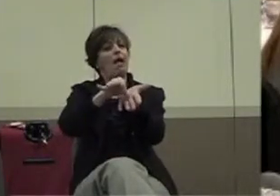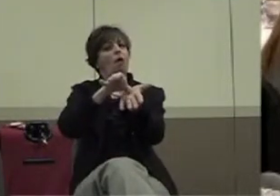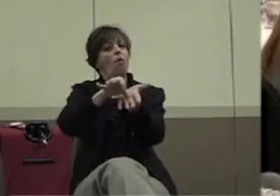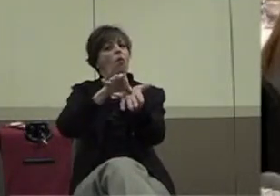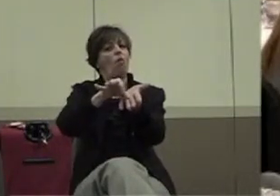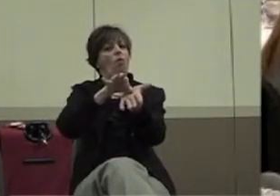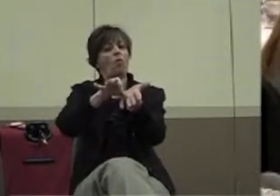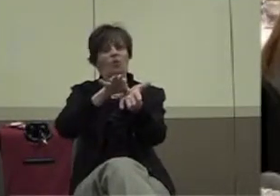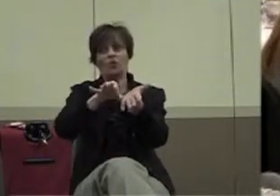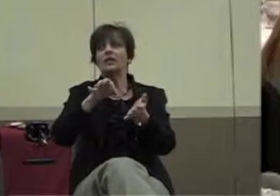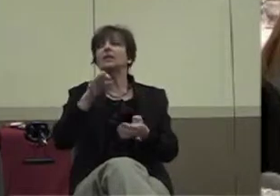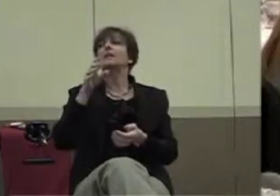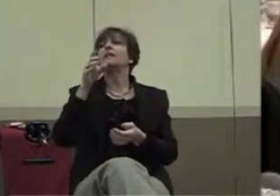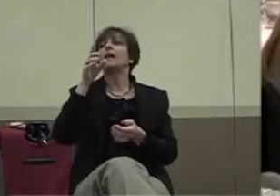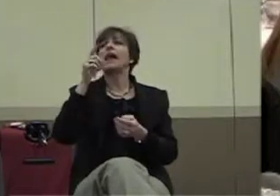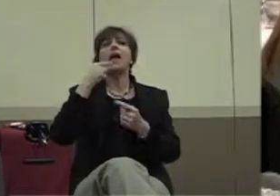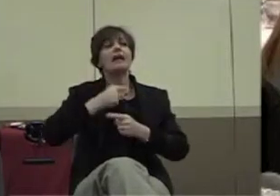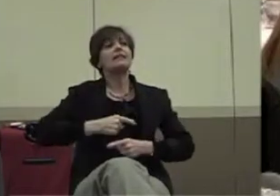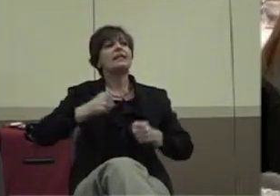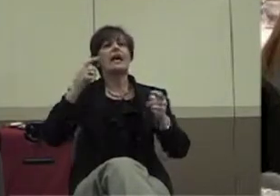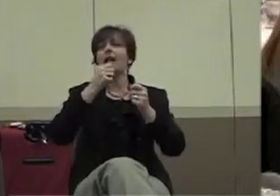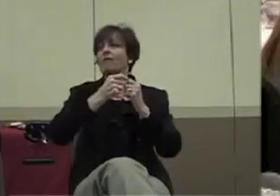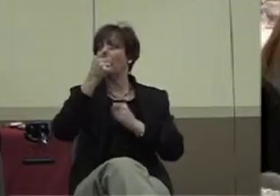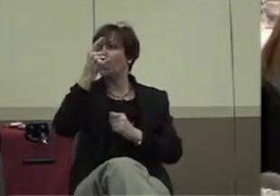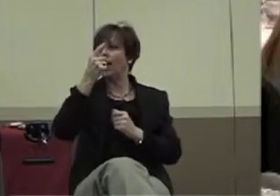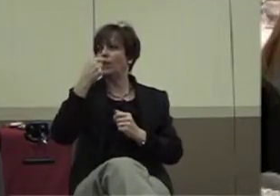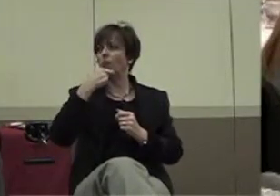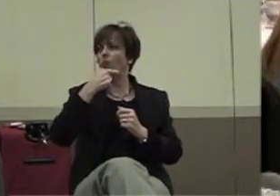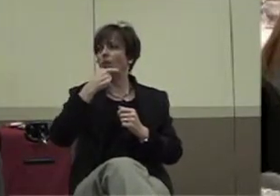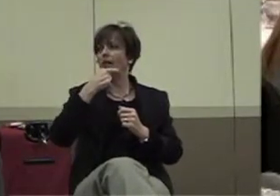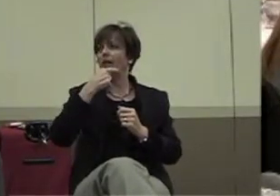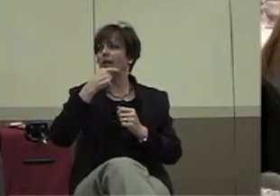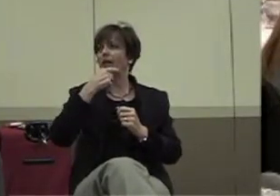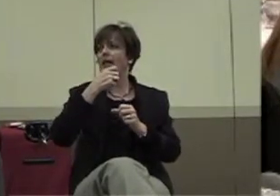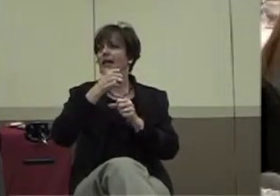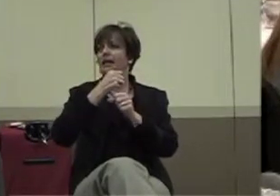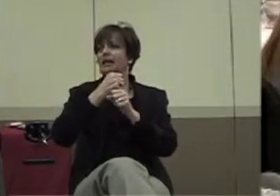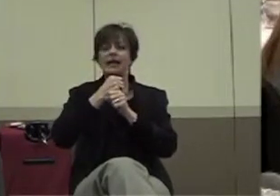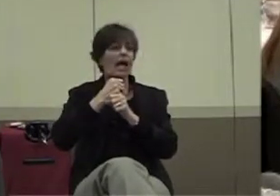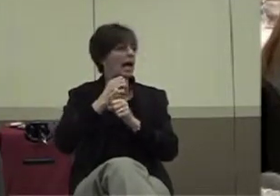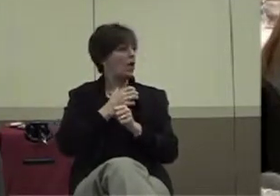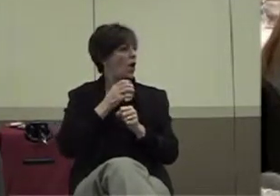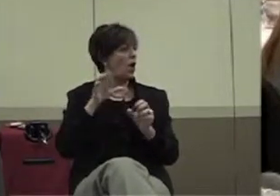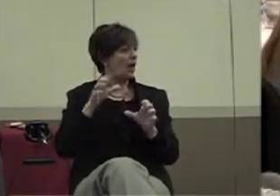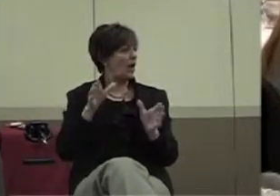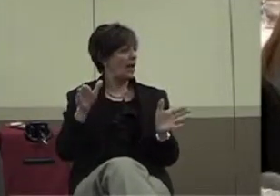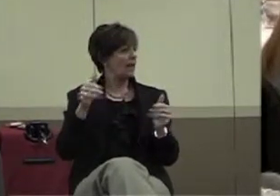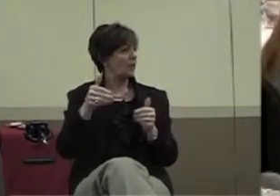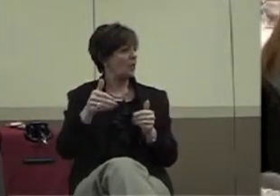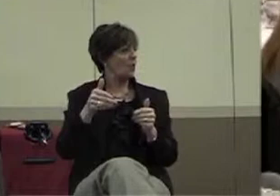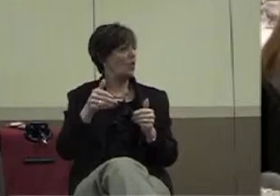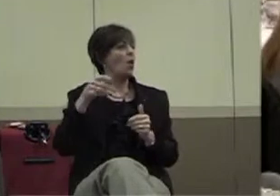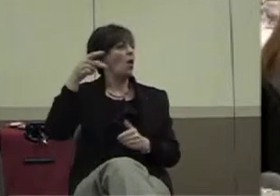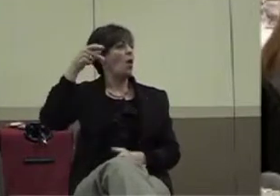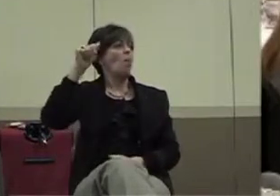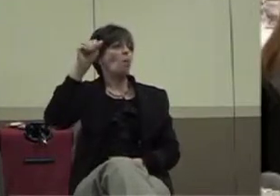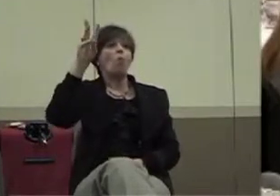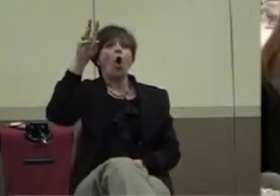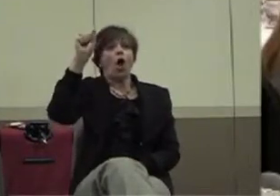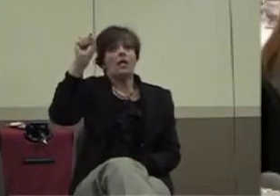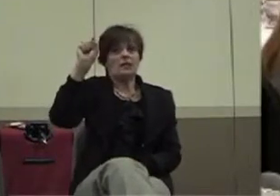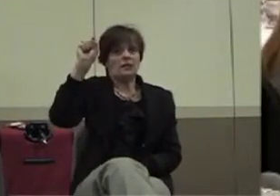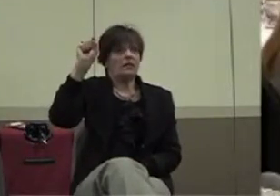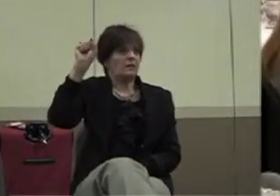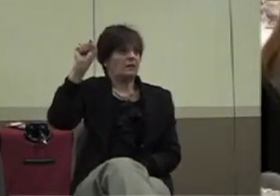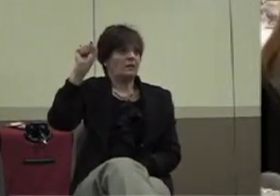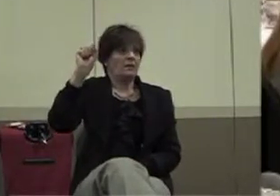get to go and tell everybody else, hey, we got a classroom anthropause. So even though Awesome. it's a group earned thing, but they still get to be the one that crossed off